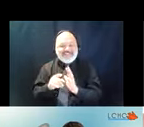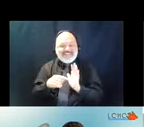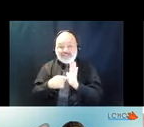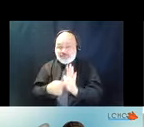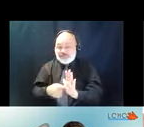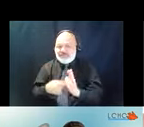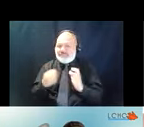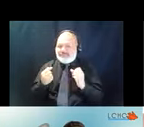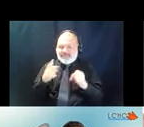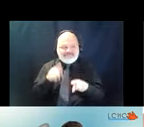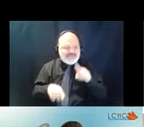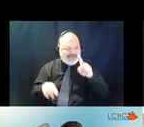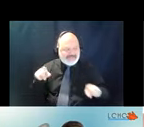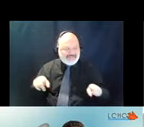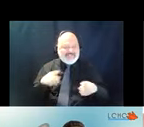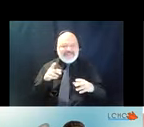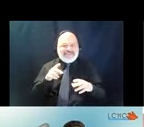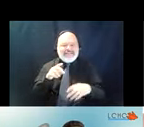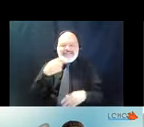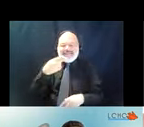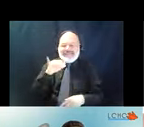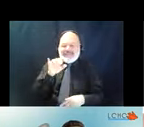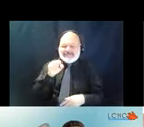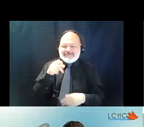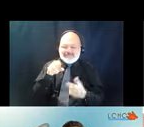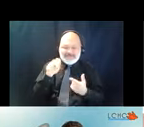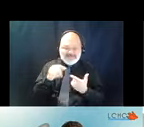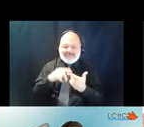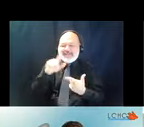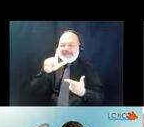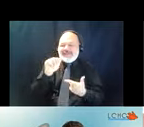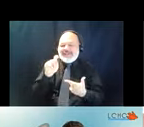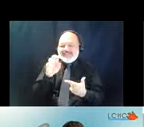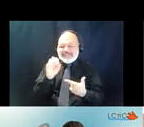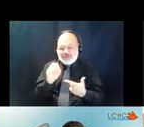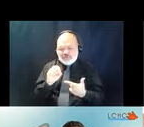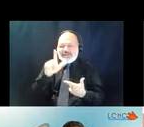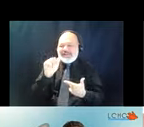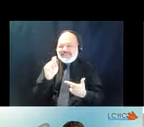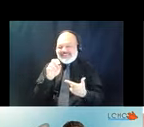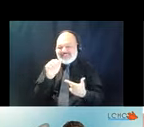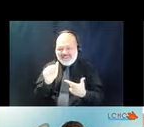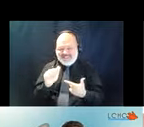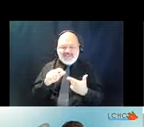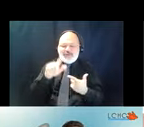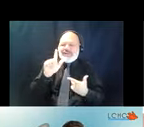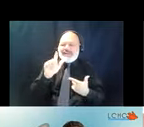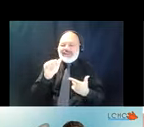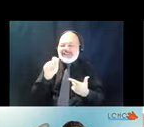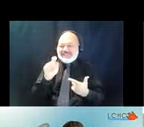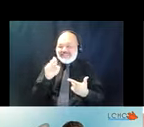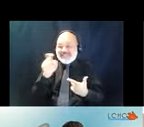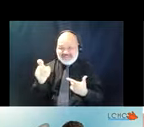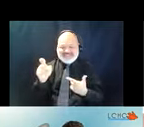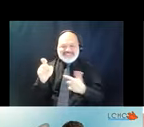a lot of variability, right? So the terms Hispanic, Latino or Latina, Latinx, they all register in terms